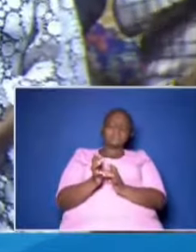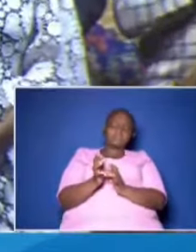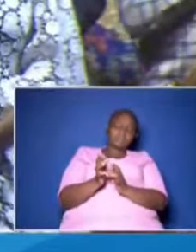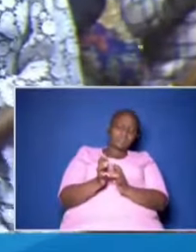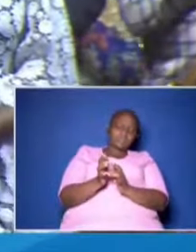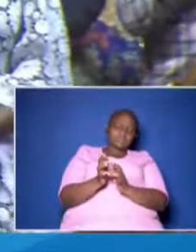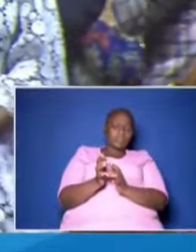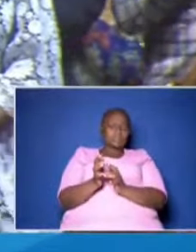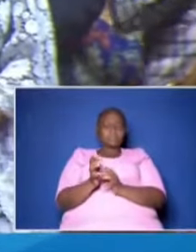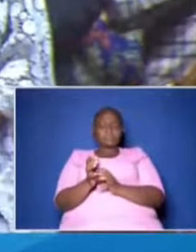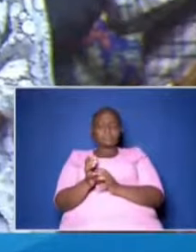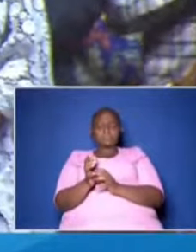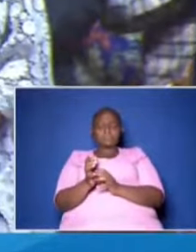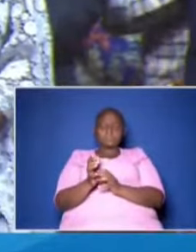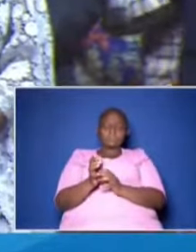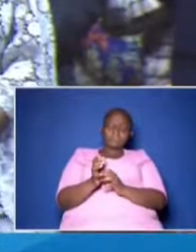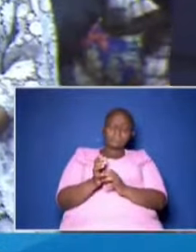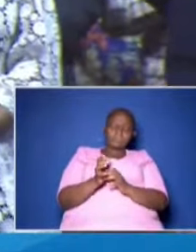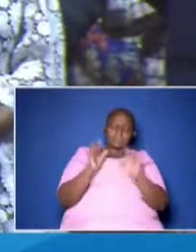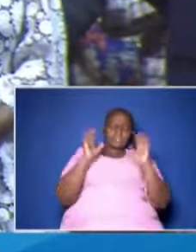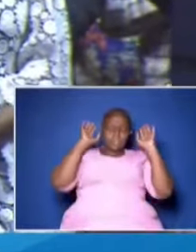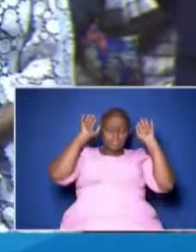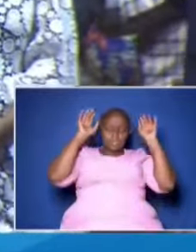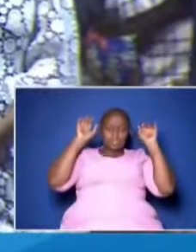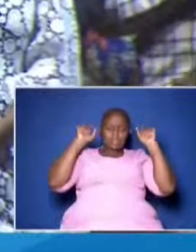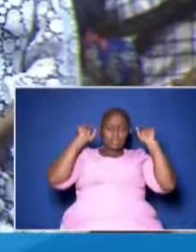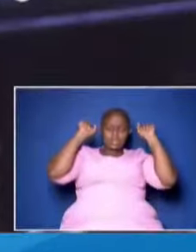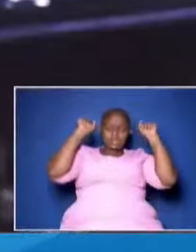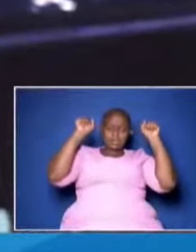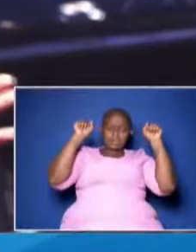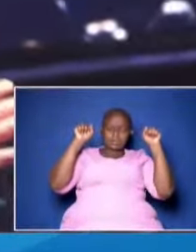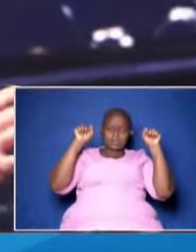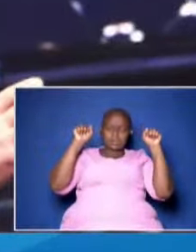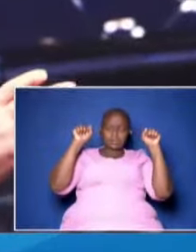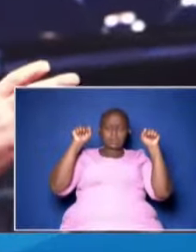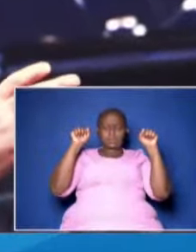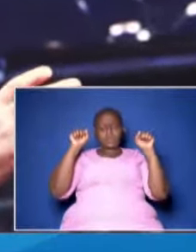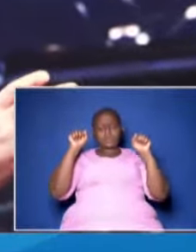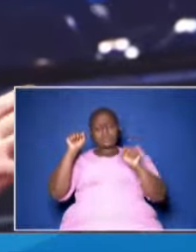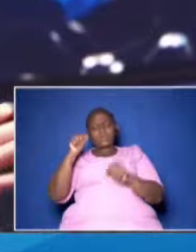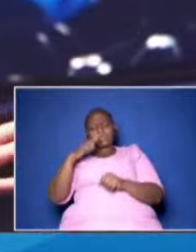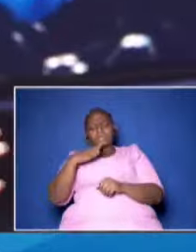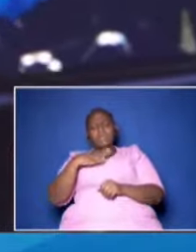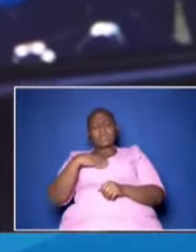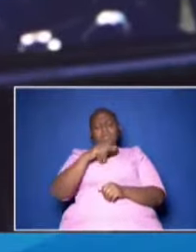Jesus let all Heaven and